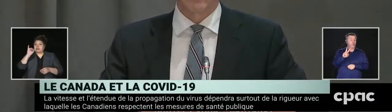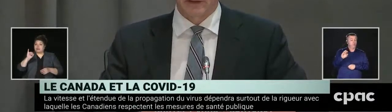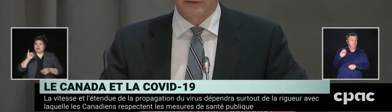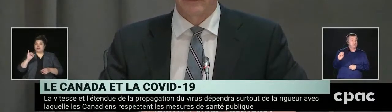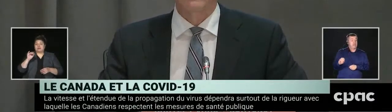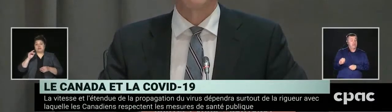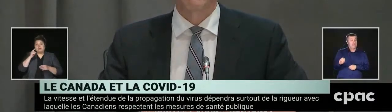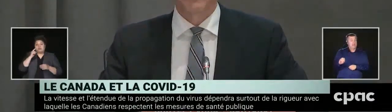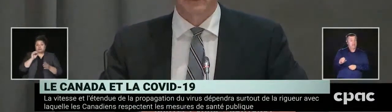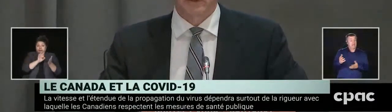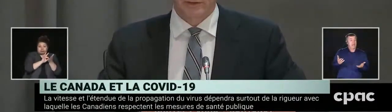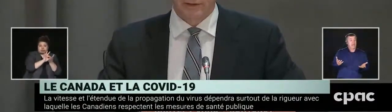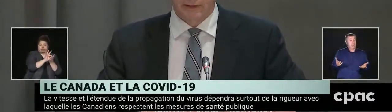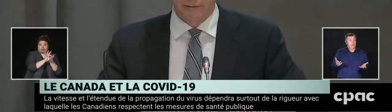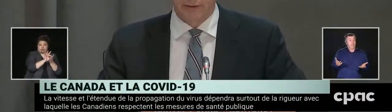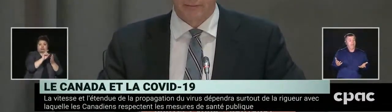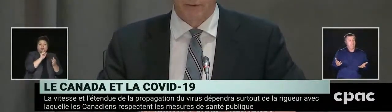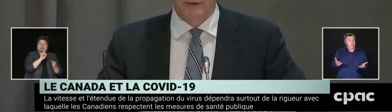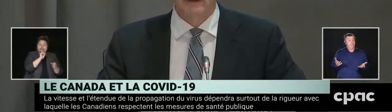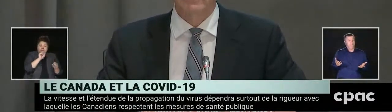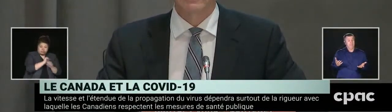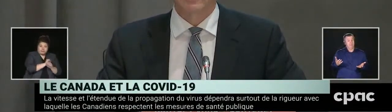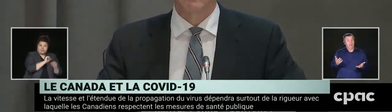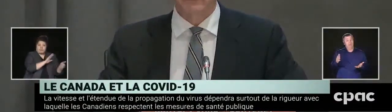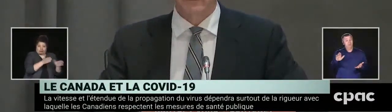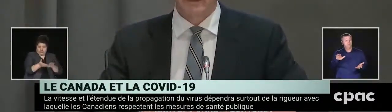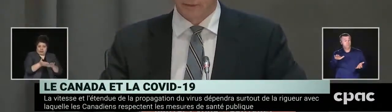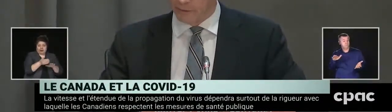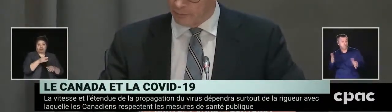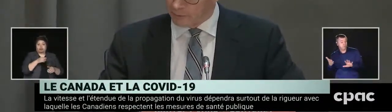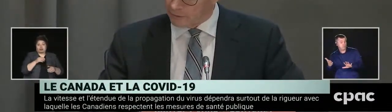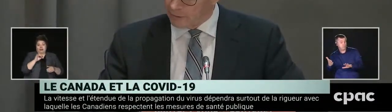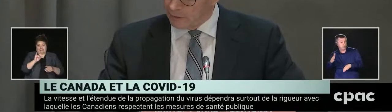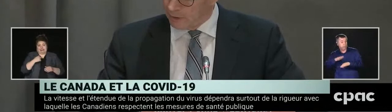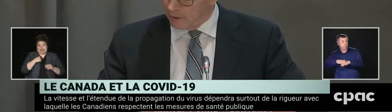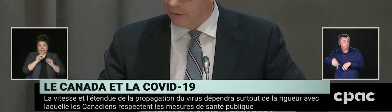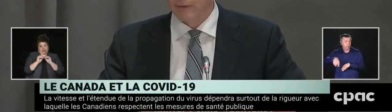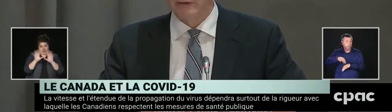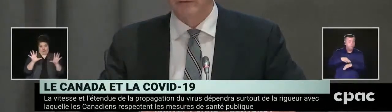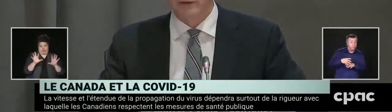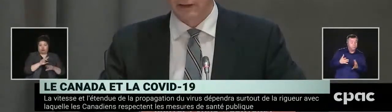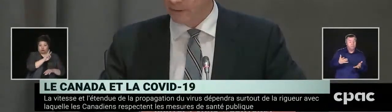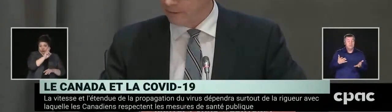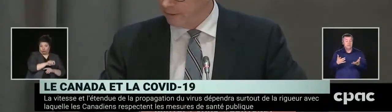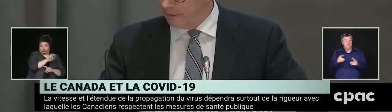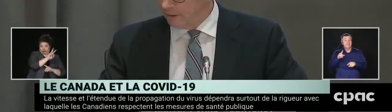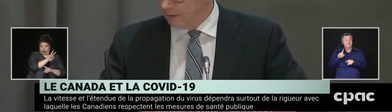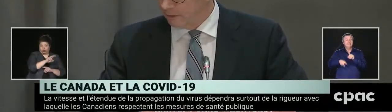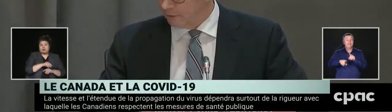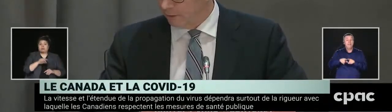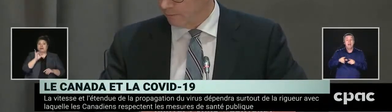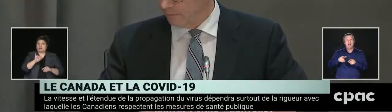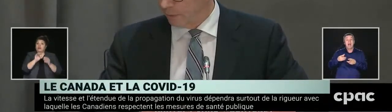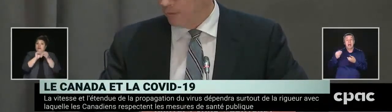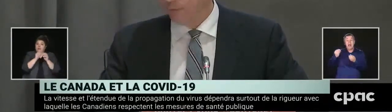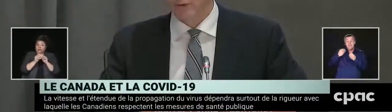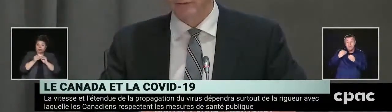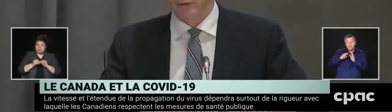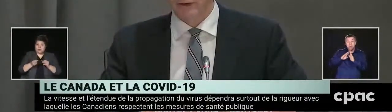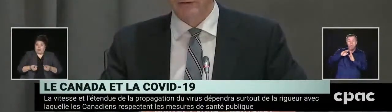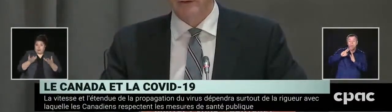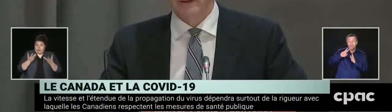based on the number of cases. So I just wanted to clarify that point. And based on those numbers, the range of deaths is